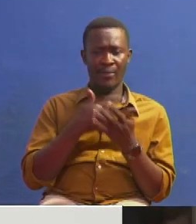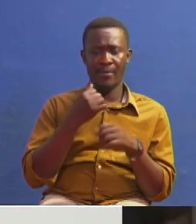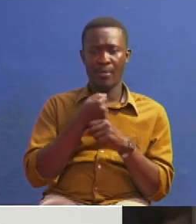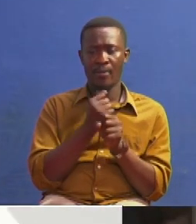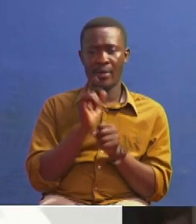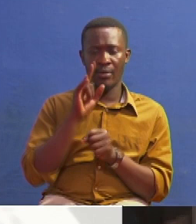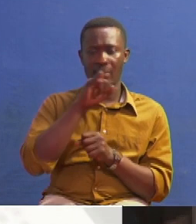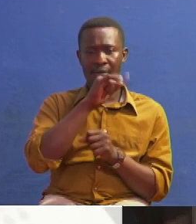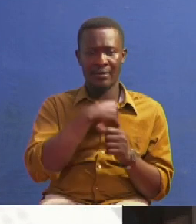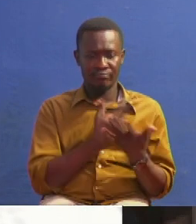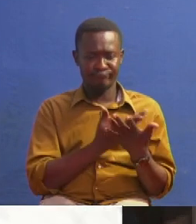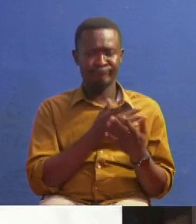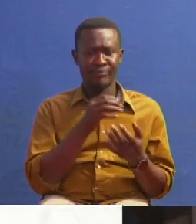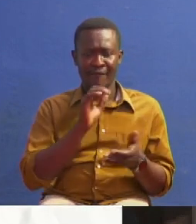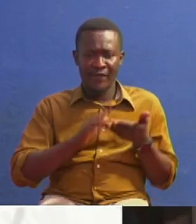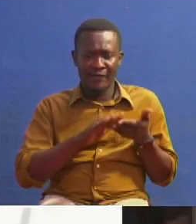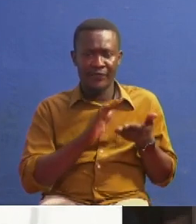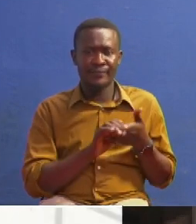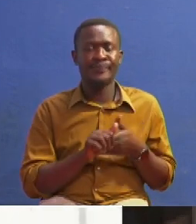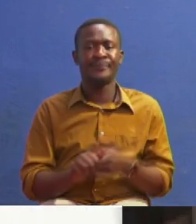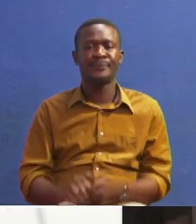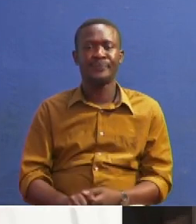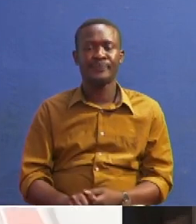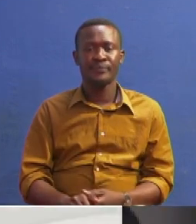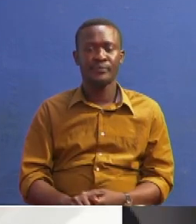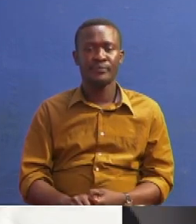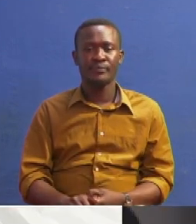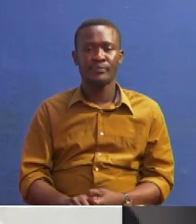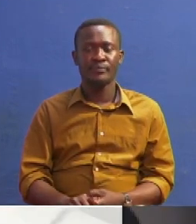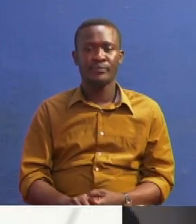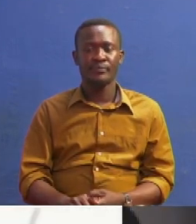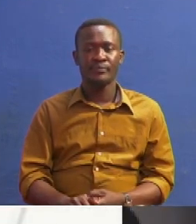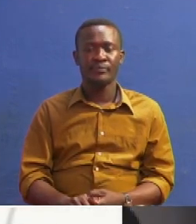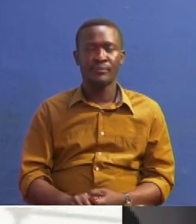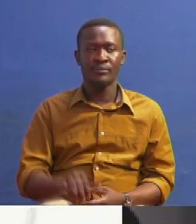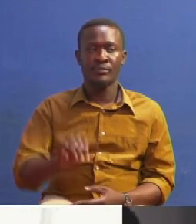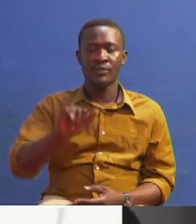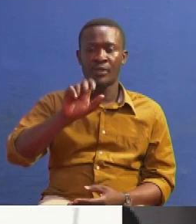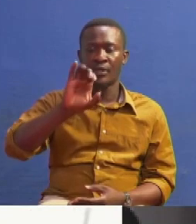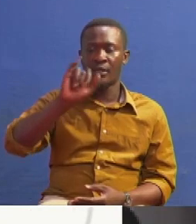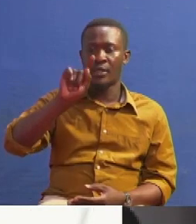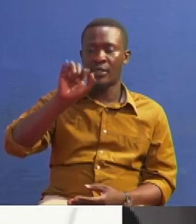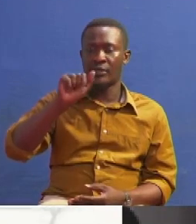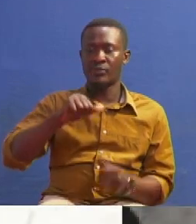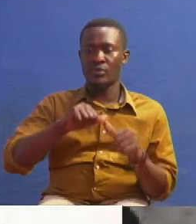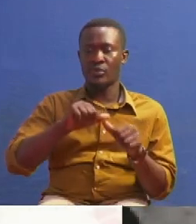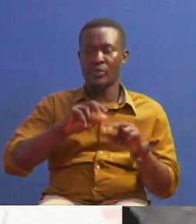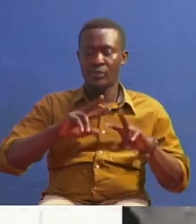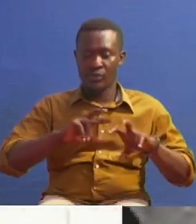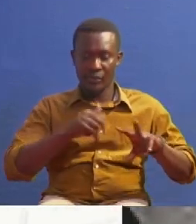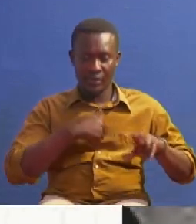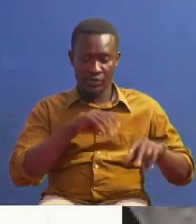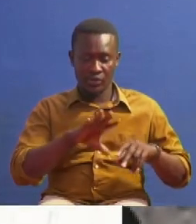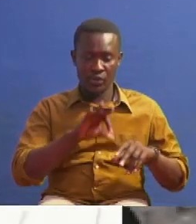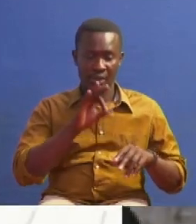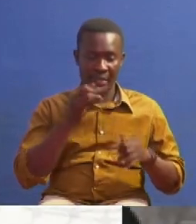indestructible flexible and fast Clayton intends to continue researching to take